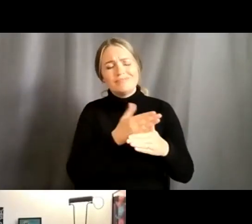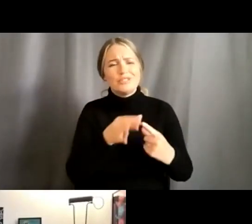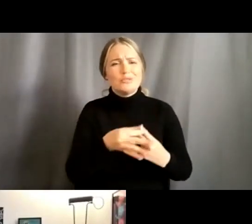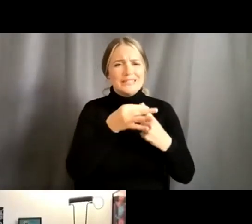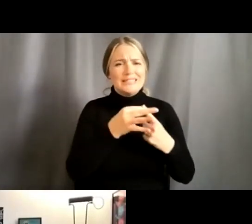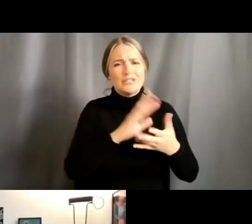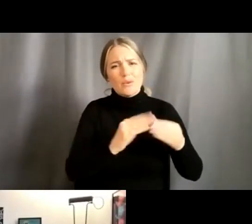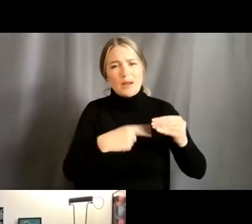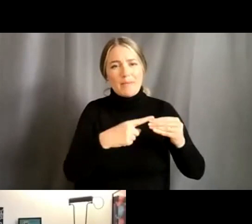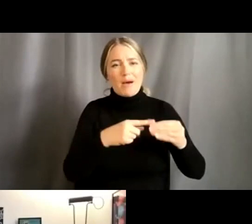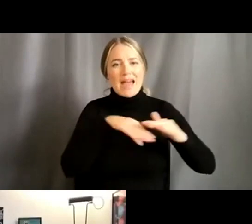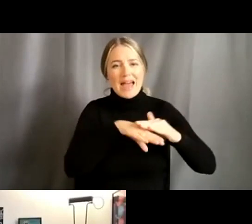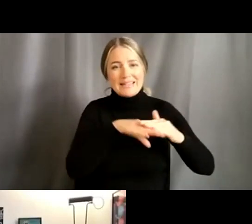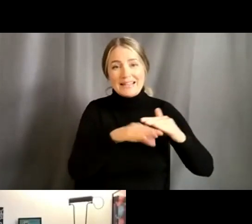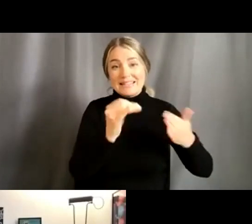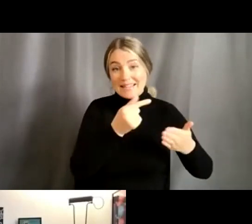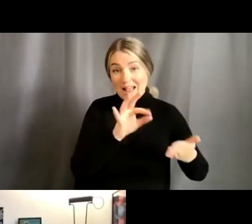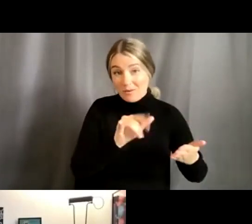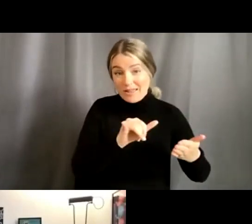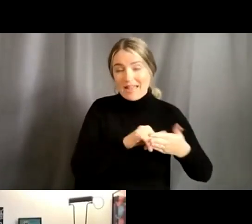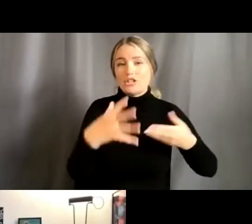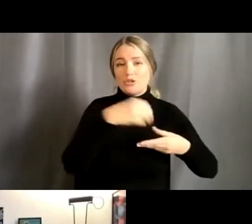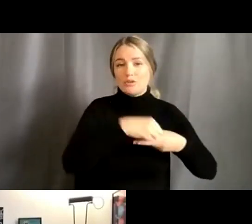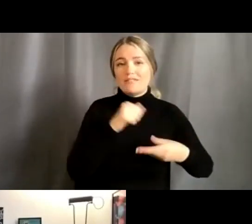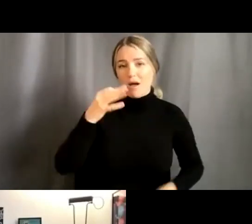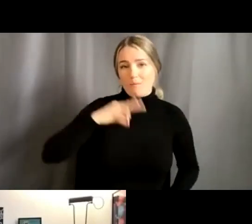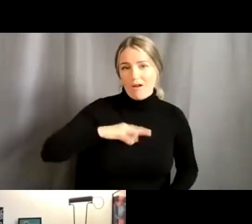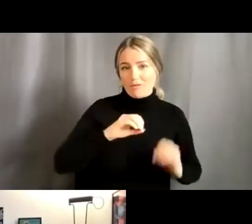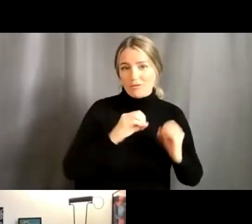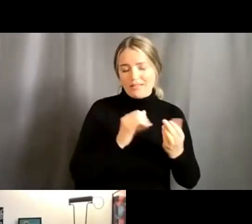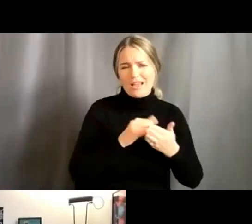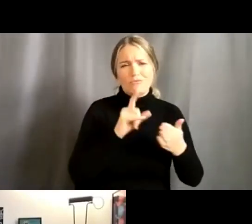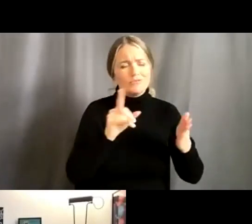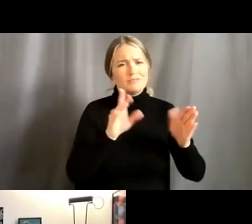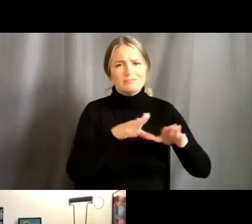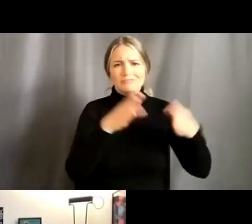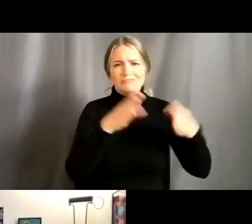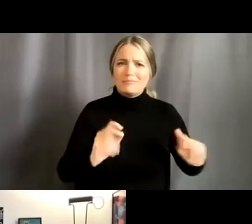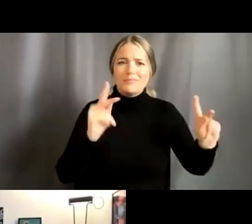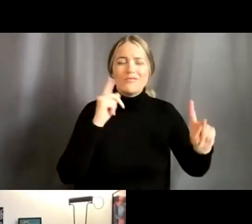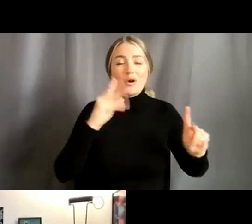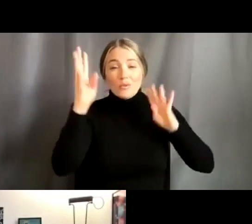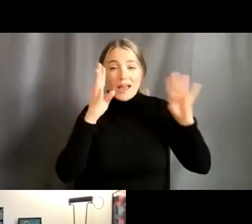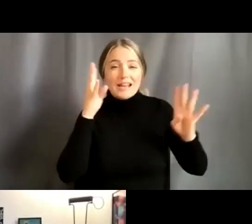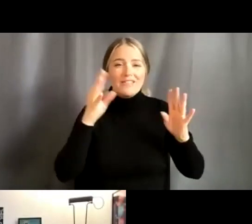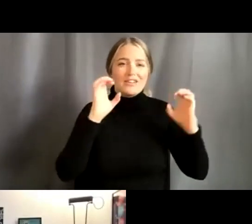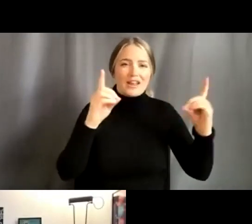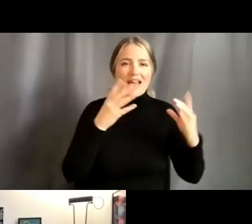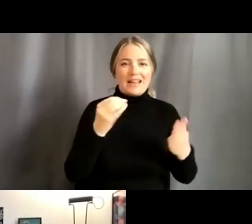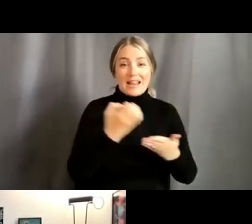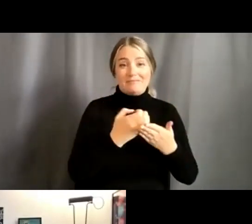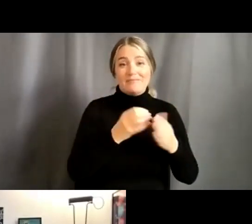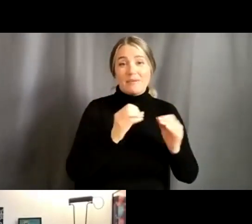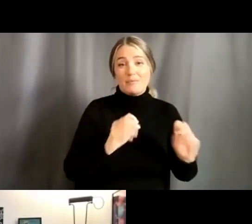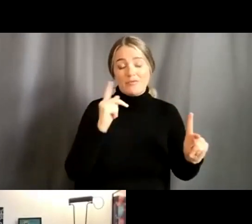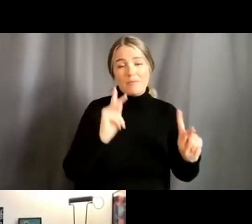Access Gallery, an inclusive arts-based nonprofit organization that opens doors to creative, educational, and economic opportunities